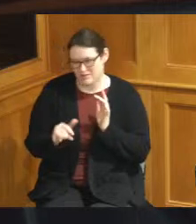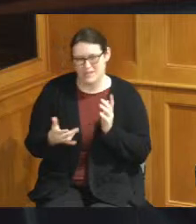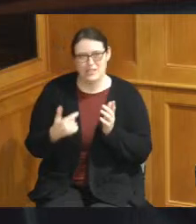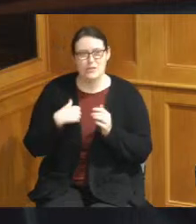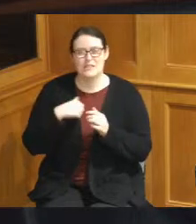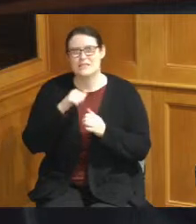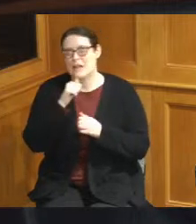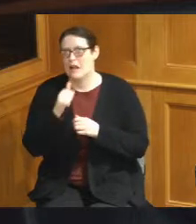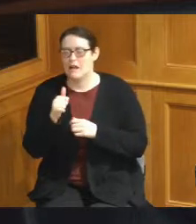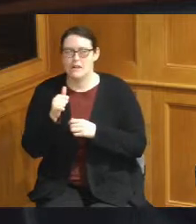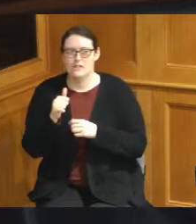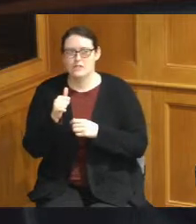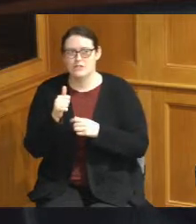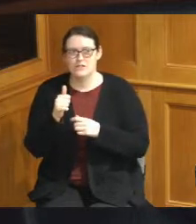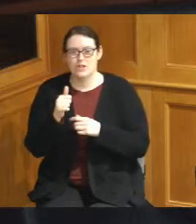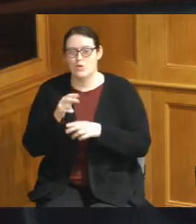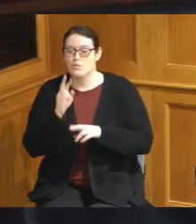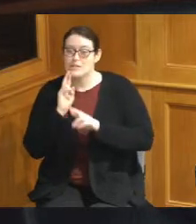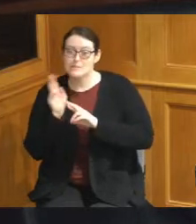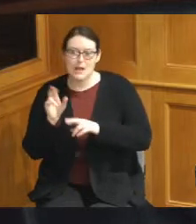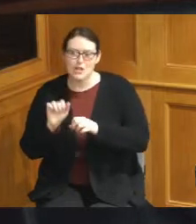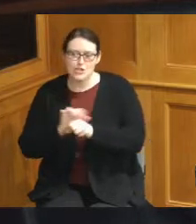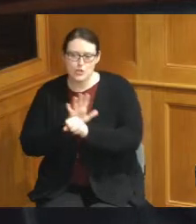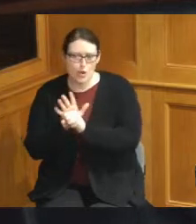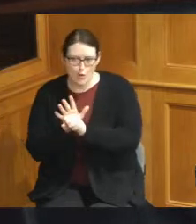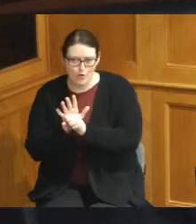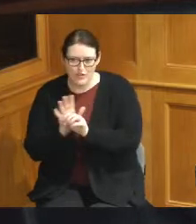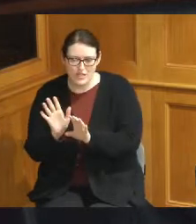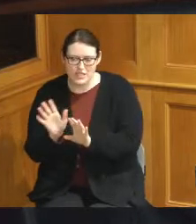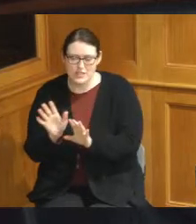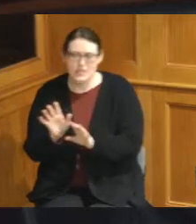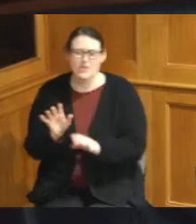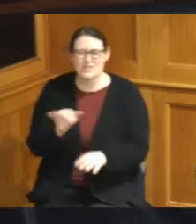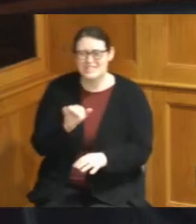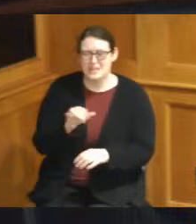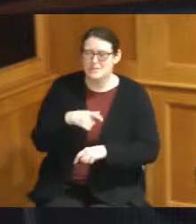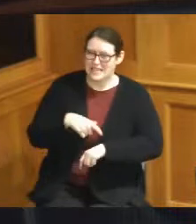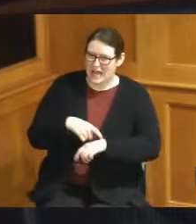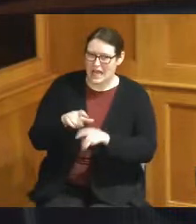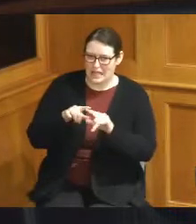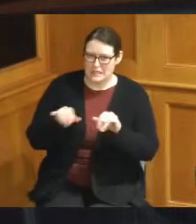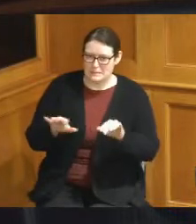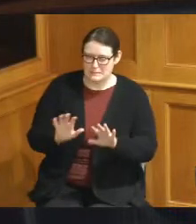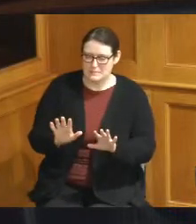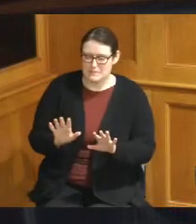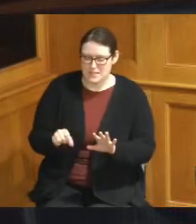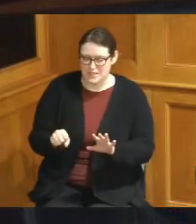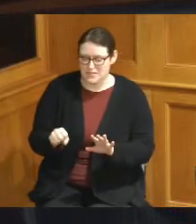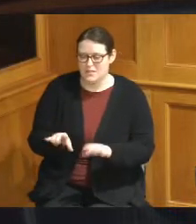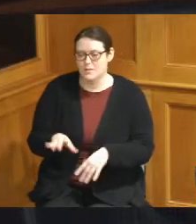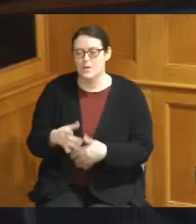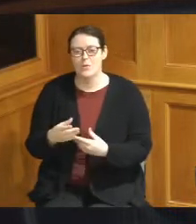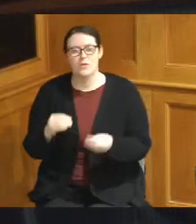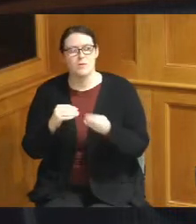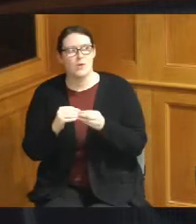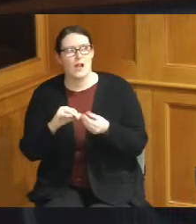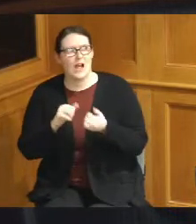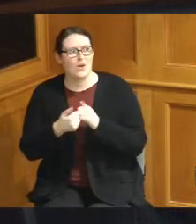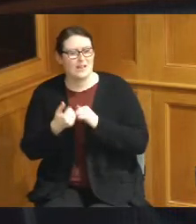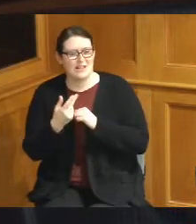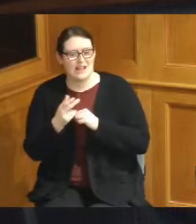so much a response to COVID, although it was around that time. It was more of a, how can the